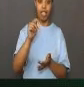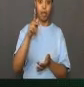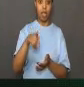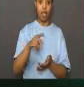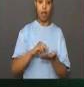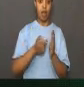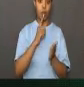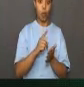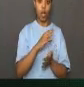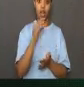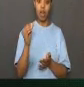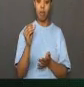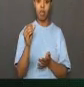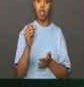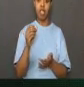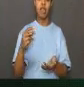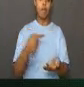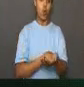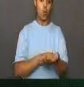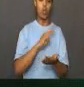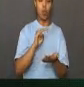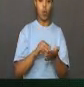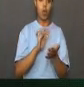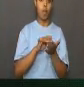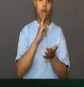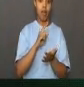and a molecule of glucose.